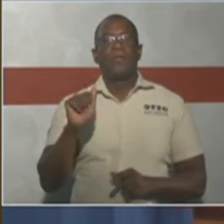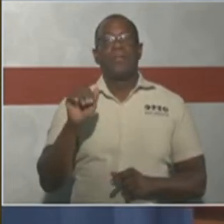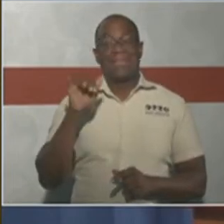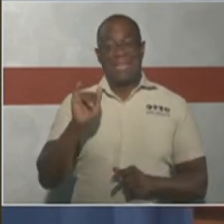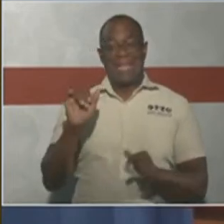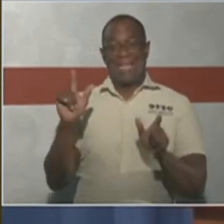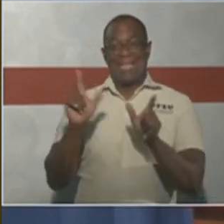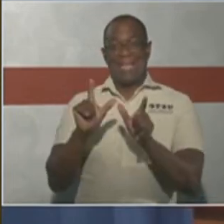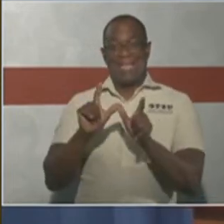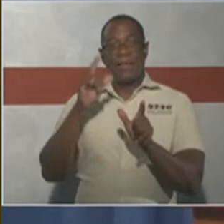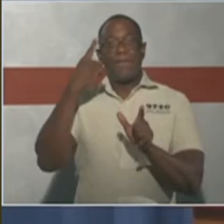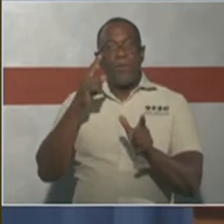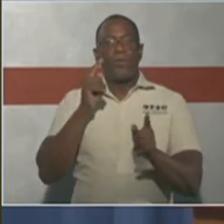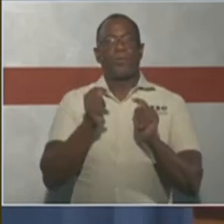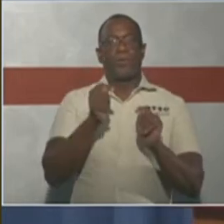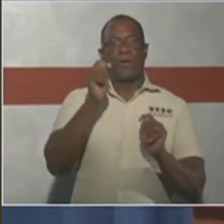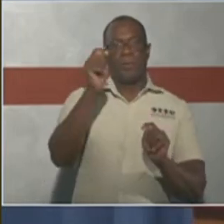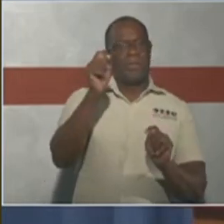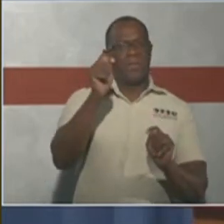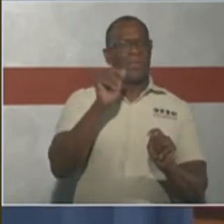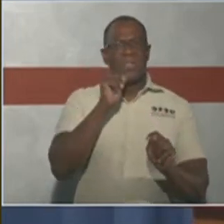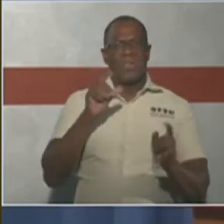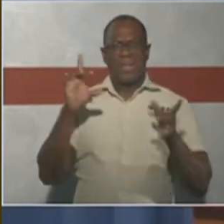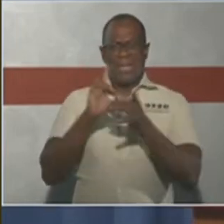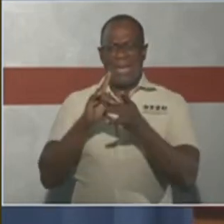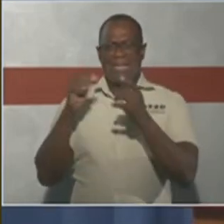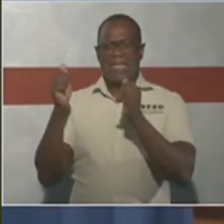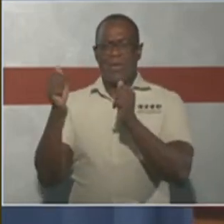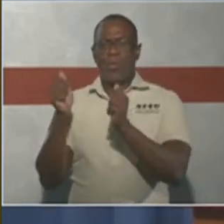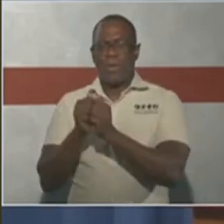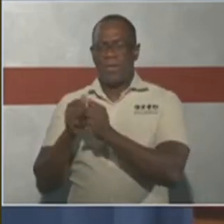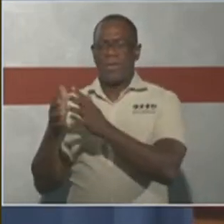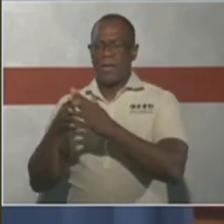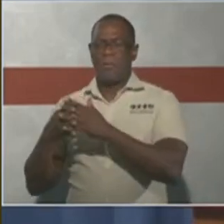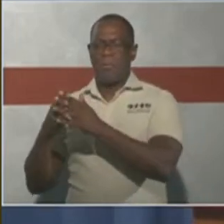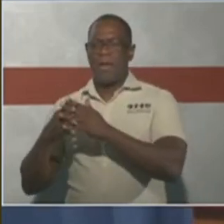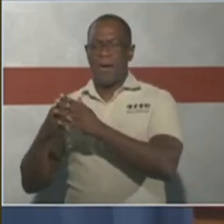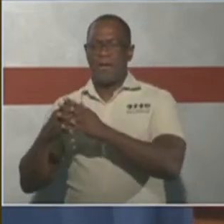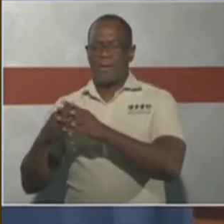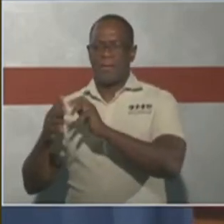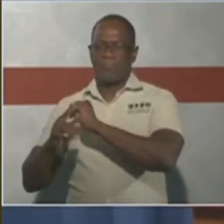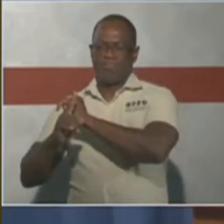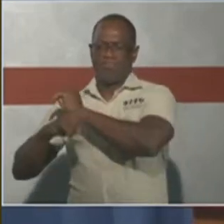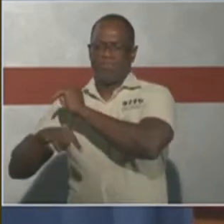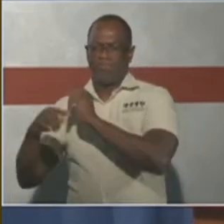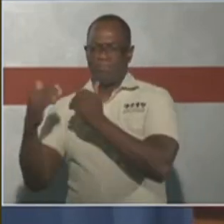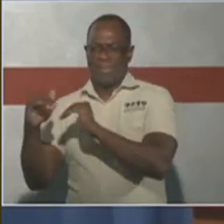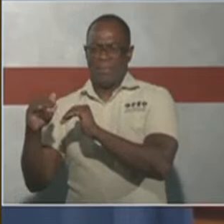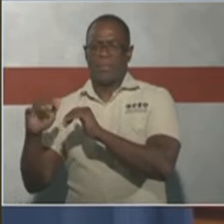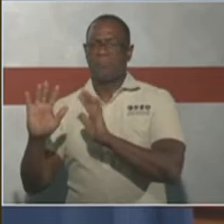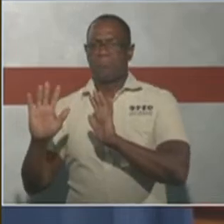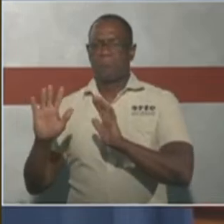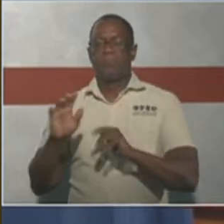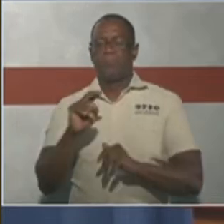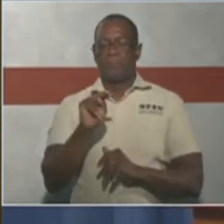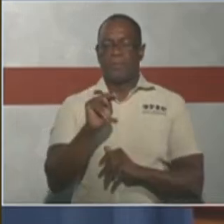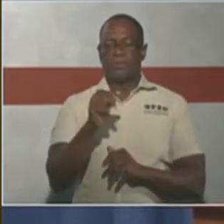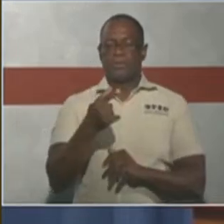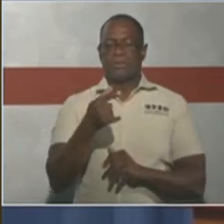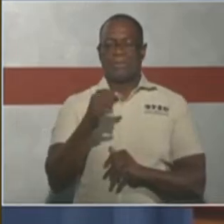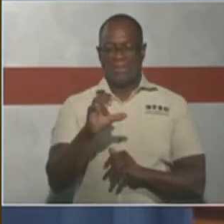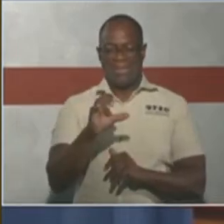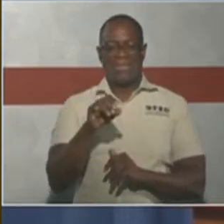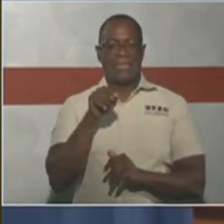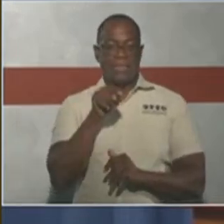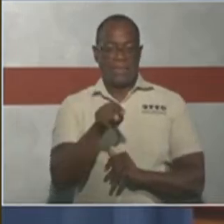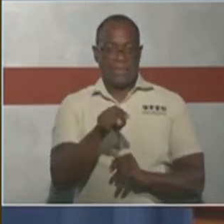to Trinidad and Tobago and the government of Trinidad and Tobago. NGC is going to be the body, and the